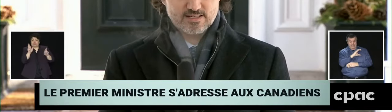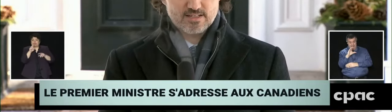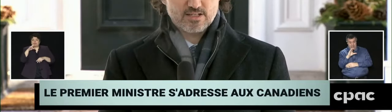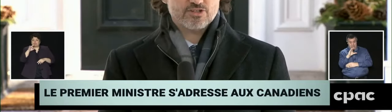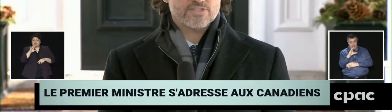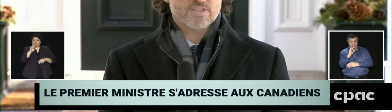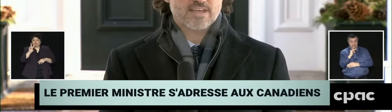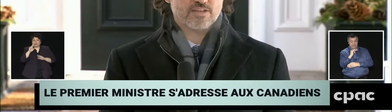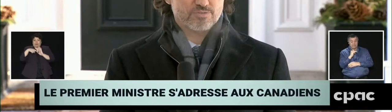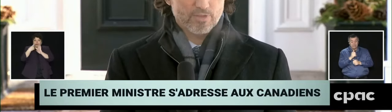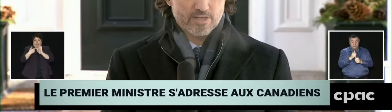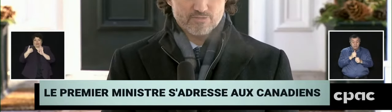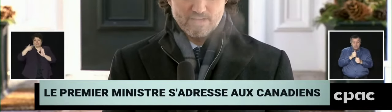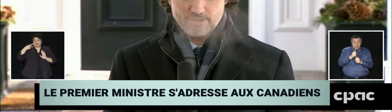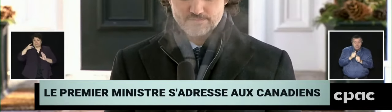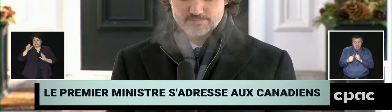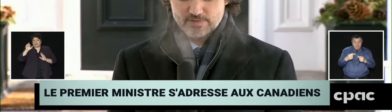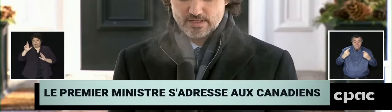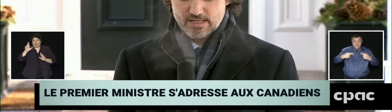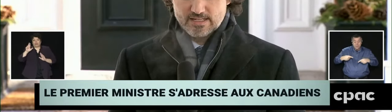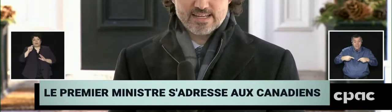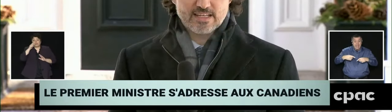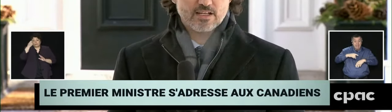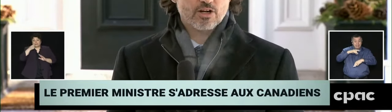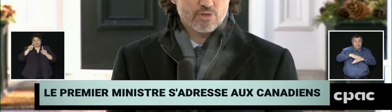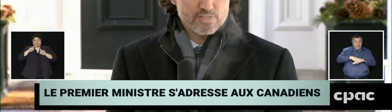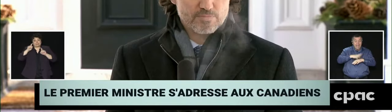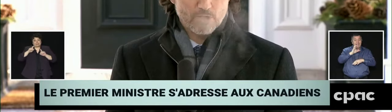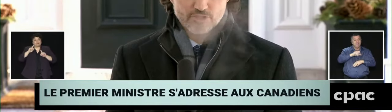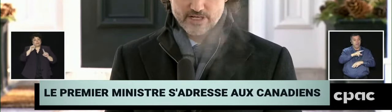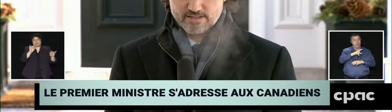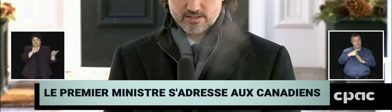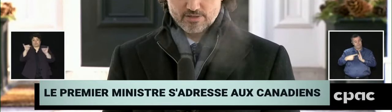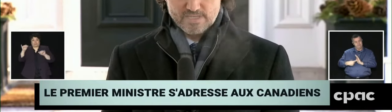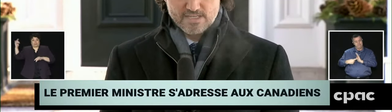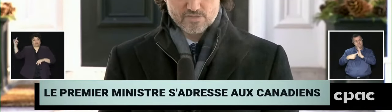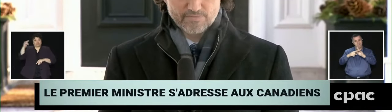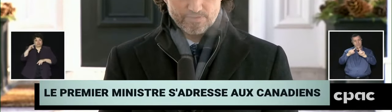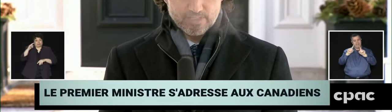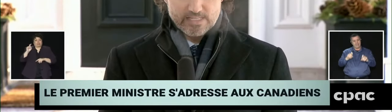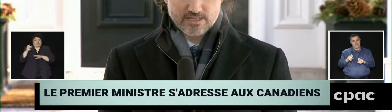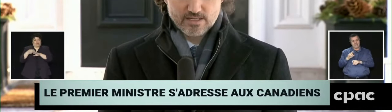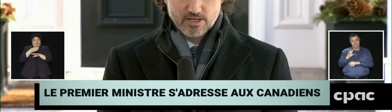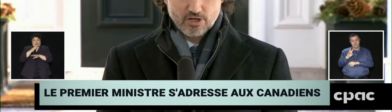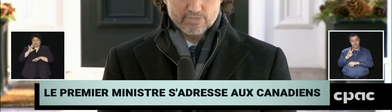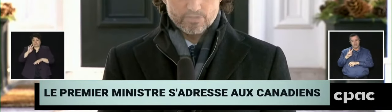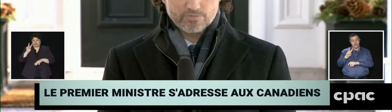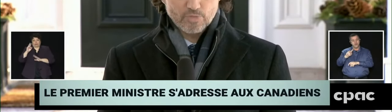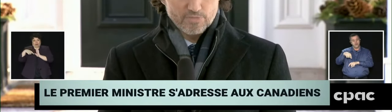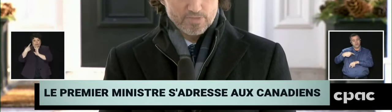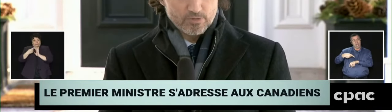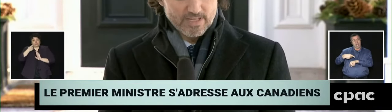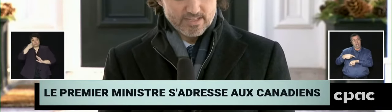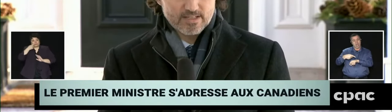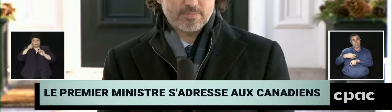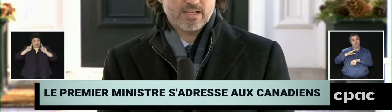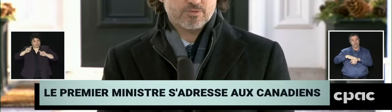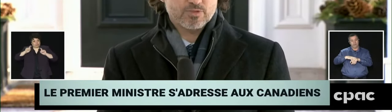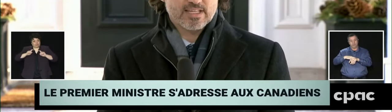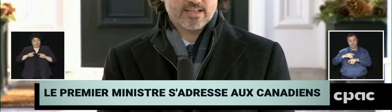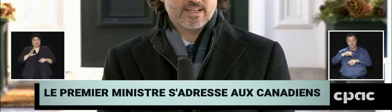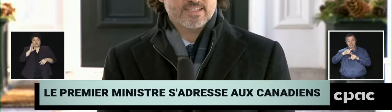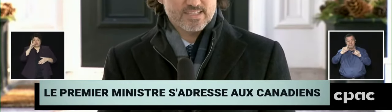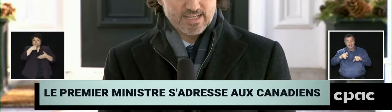test, just like for air travel. Dès lundi prochain, le 15 février, lorsque vous revenez au Canada par